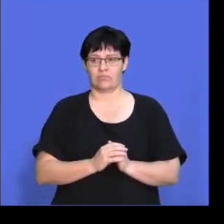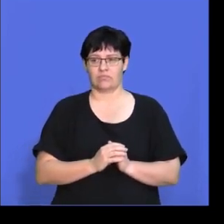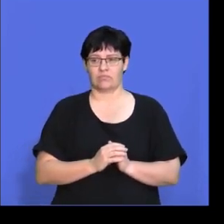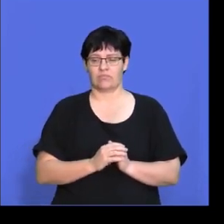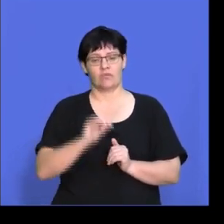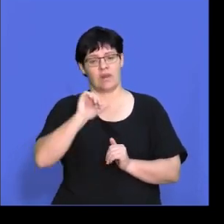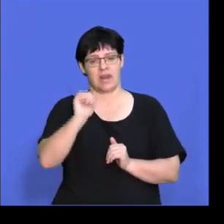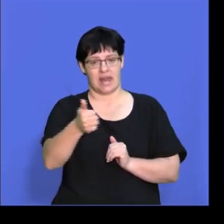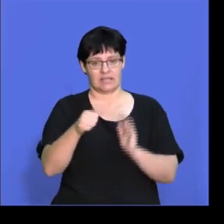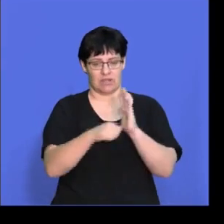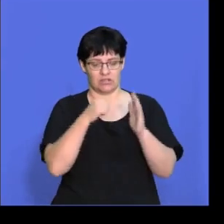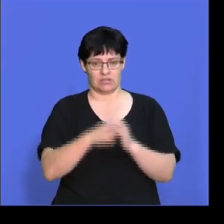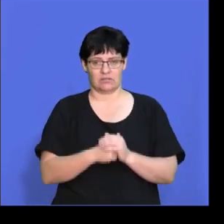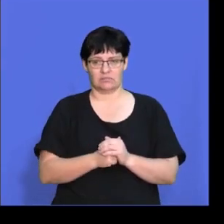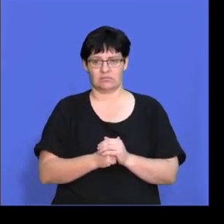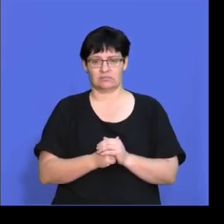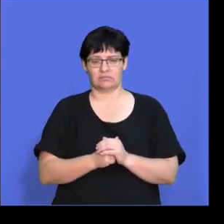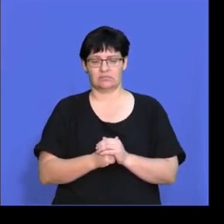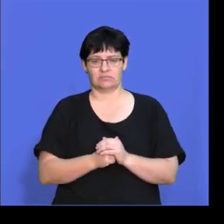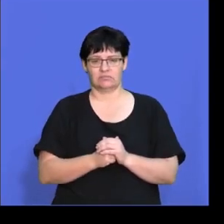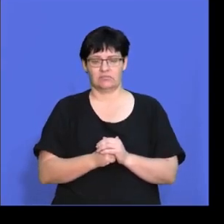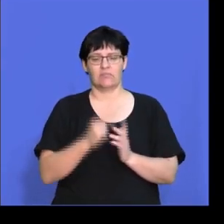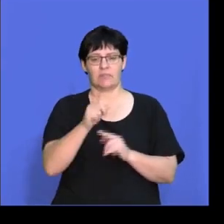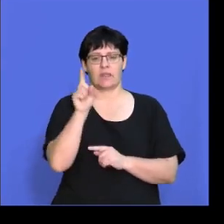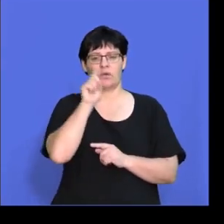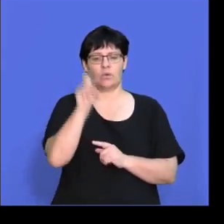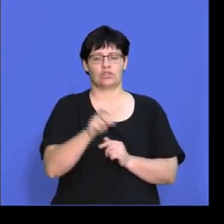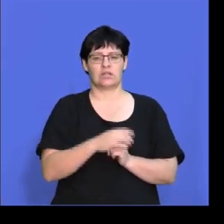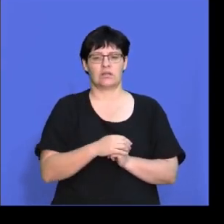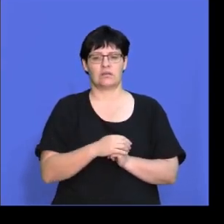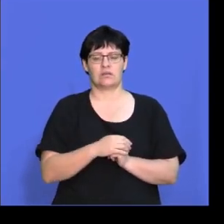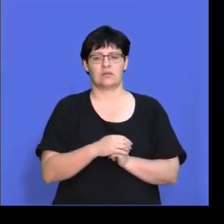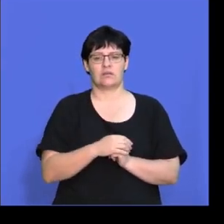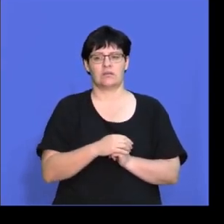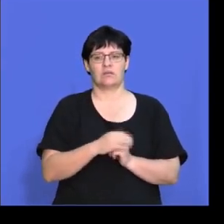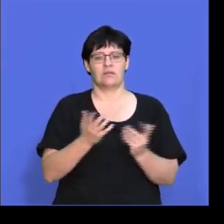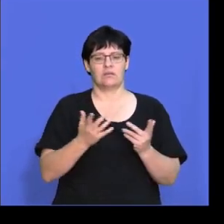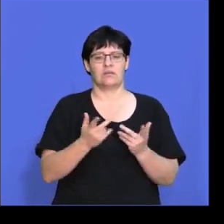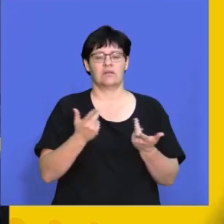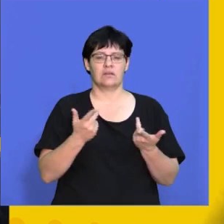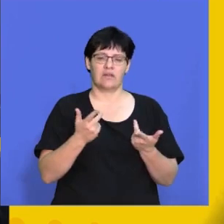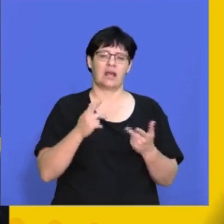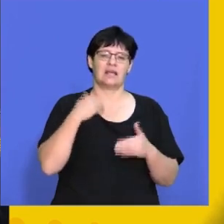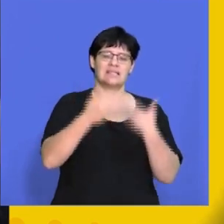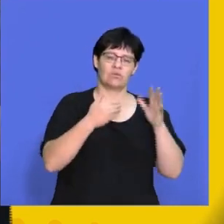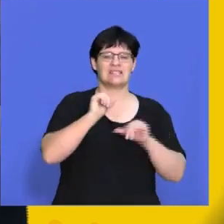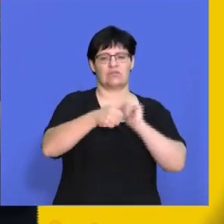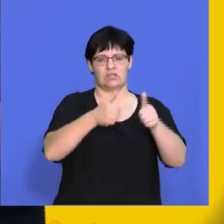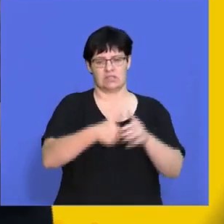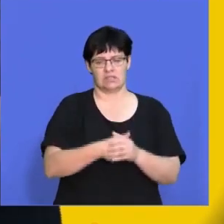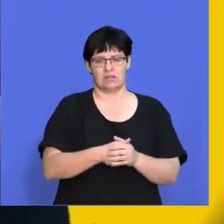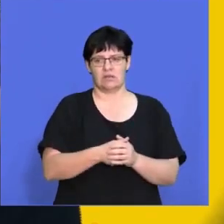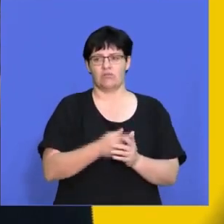Okay, let's go on to the next page. All right, so this is a question. About sequences and